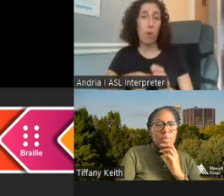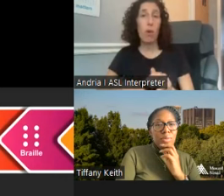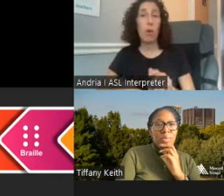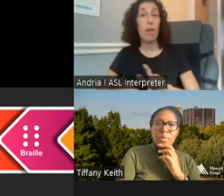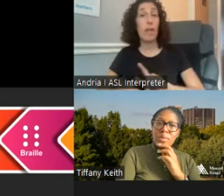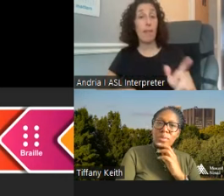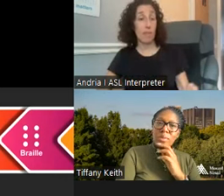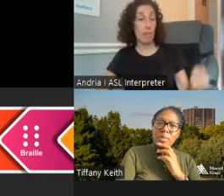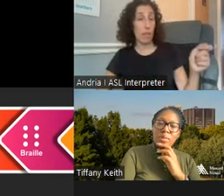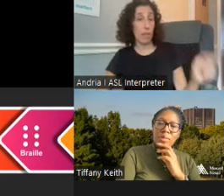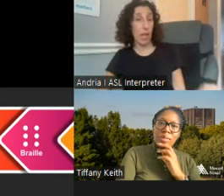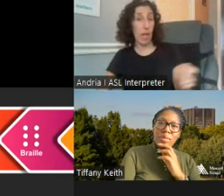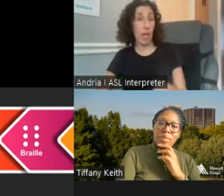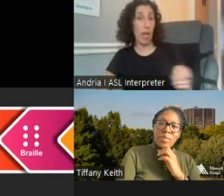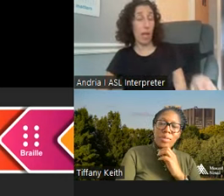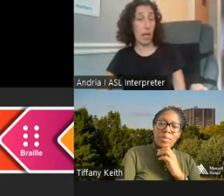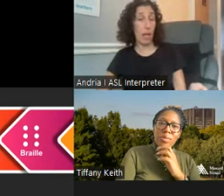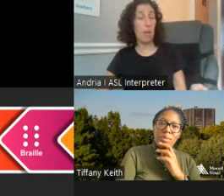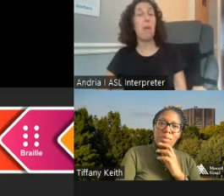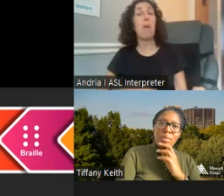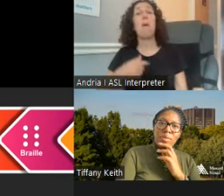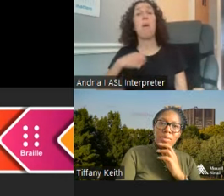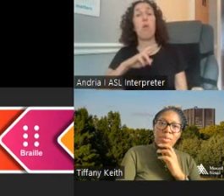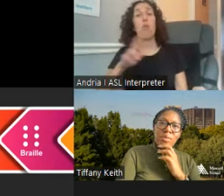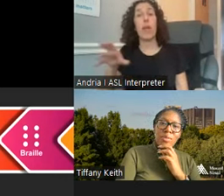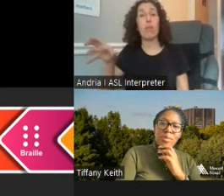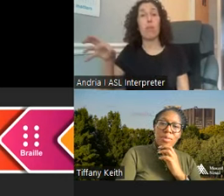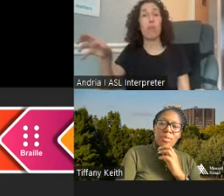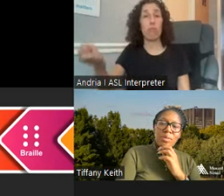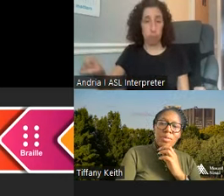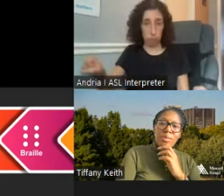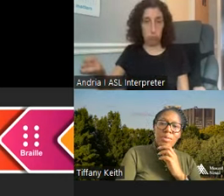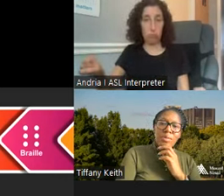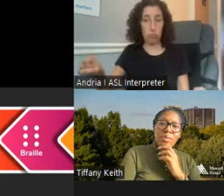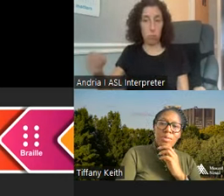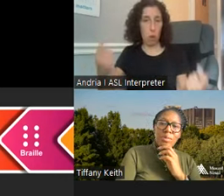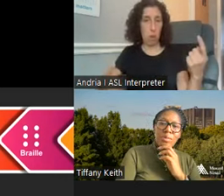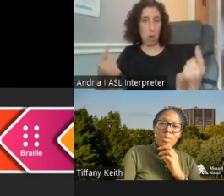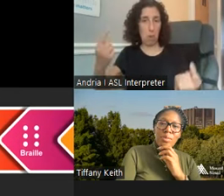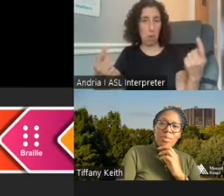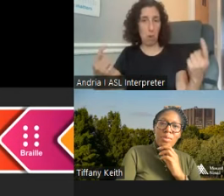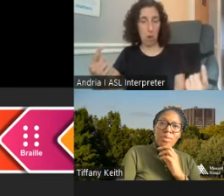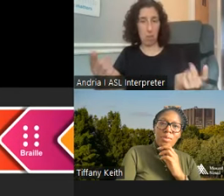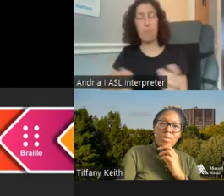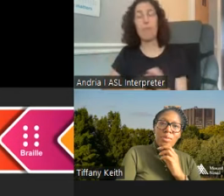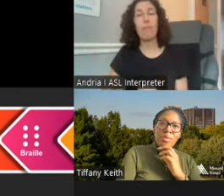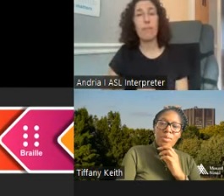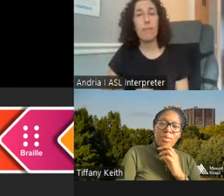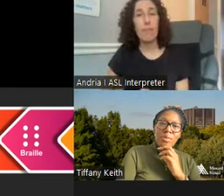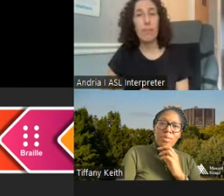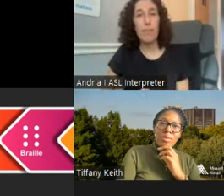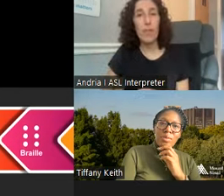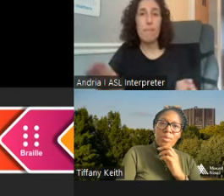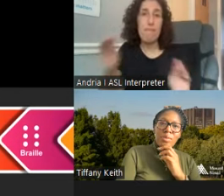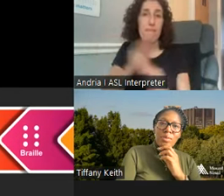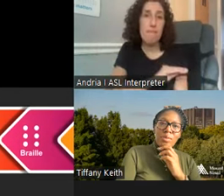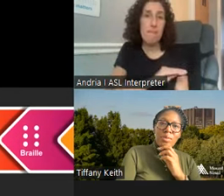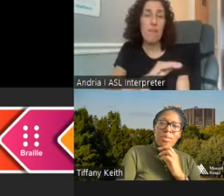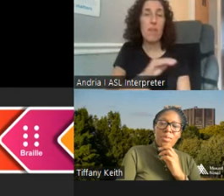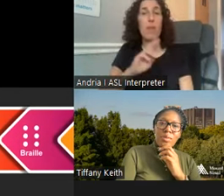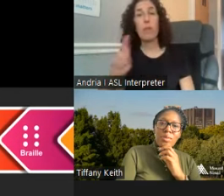hand. If I was going to get physical guidance, I would hold on to somebody using my right arm. But that's me.